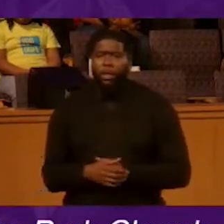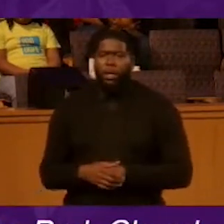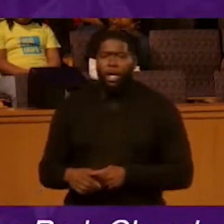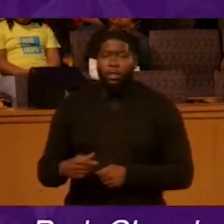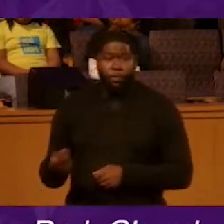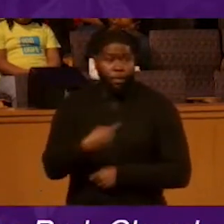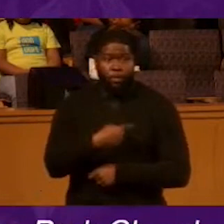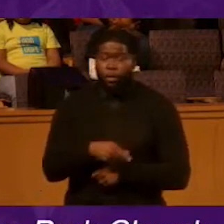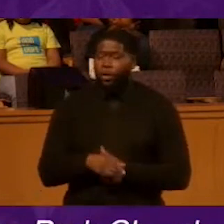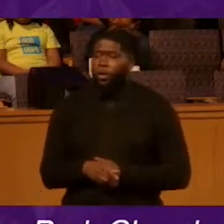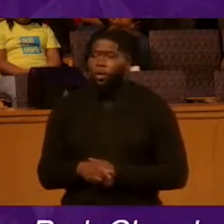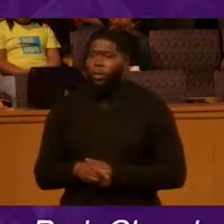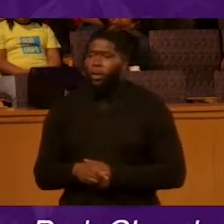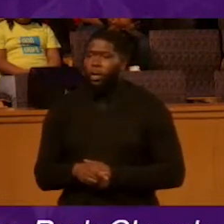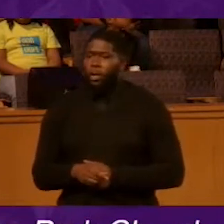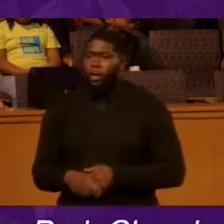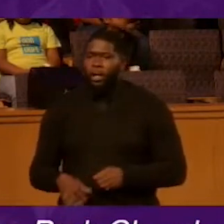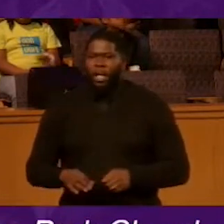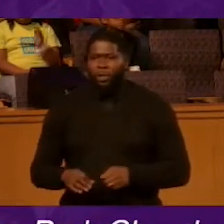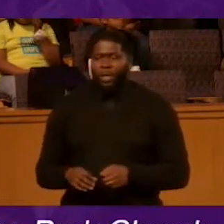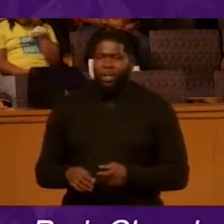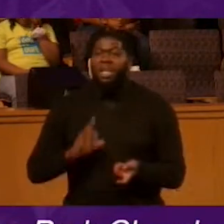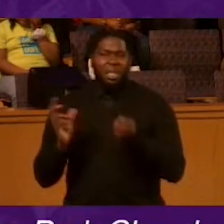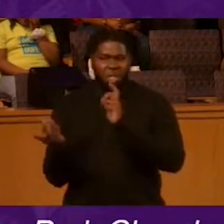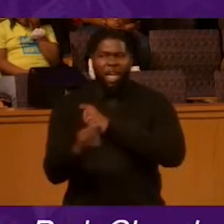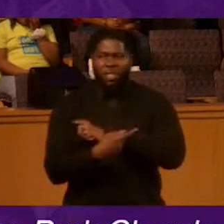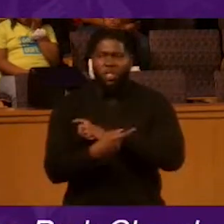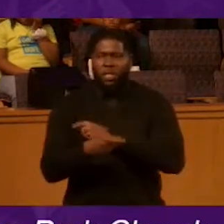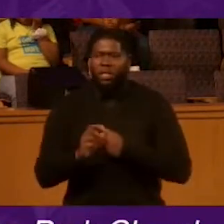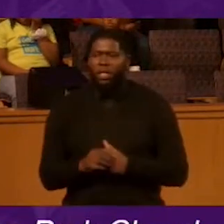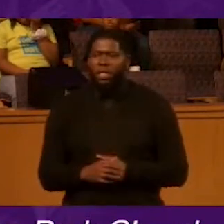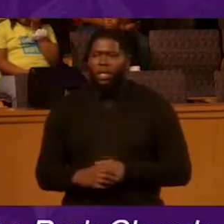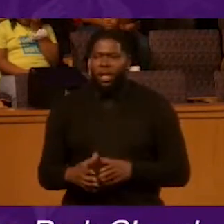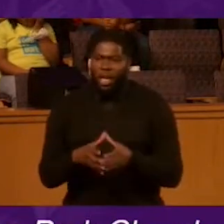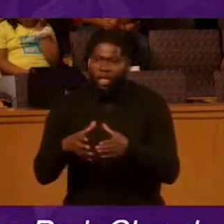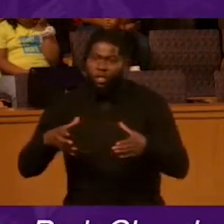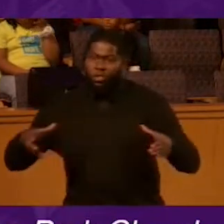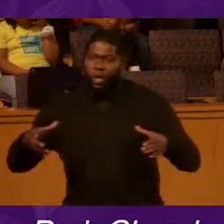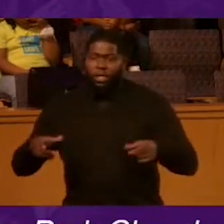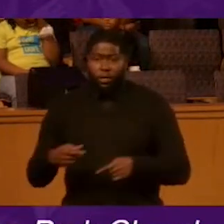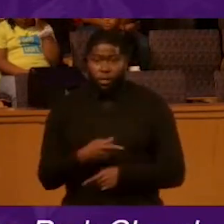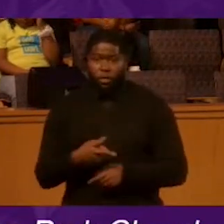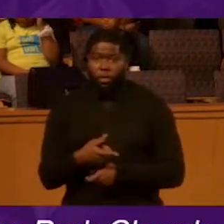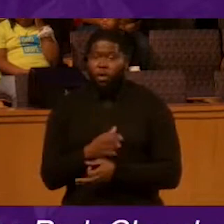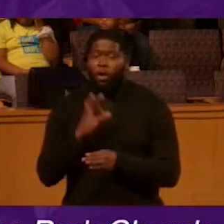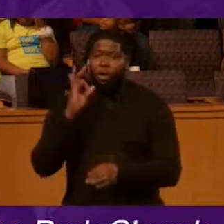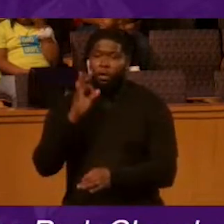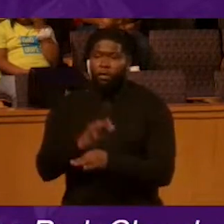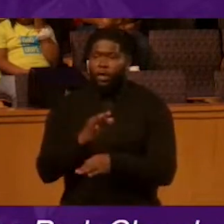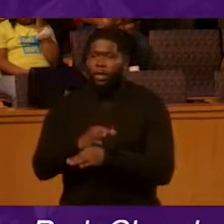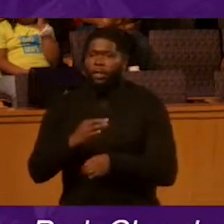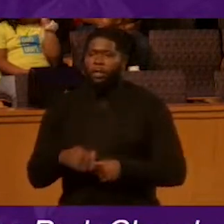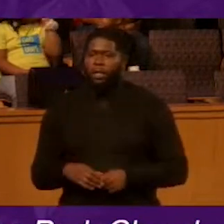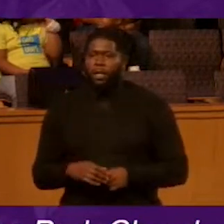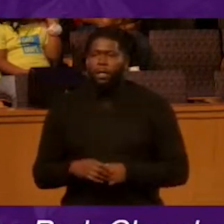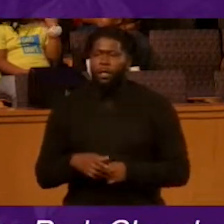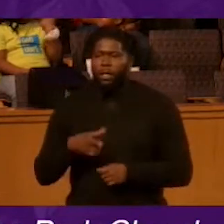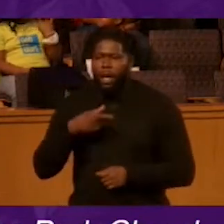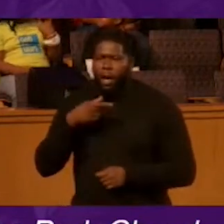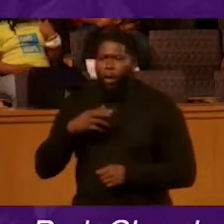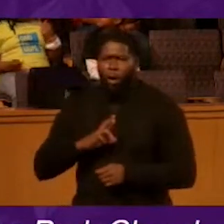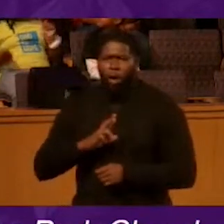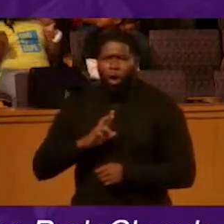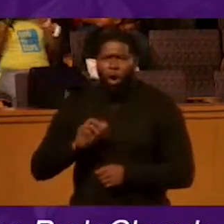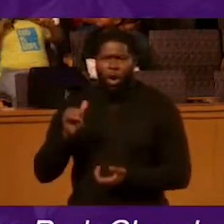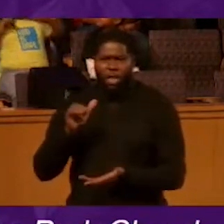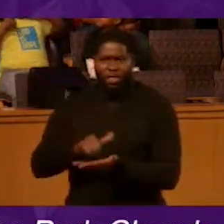to me. So it's been an adjustment for me and a real stretch in my faith. Mm-hmm. How are they in terms of what they're